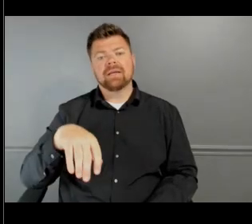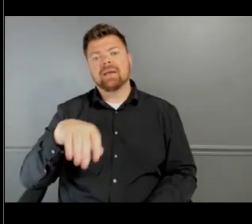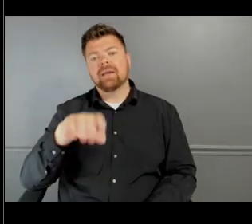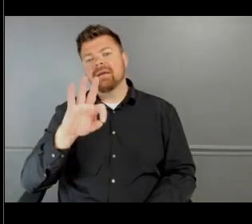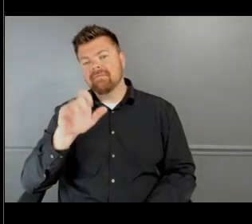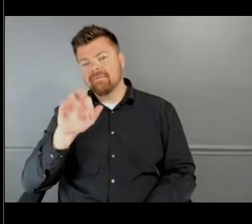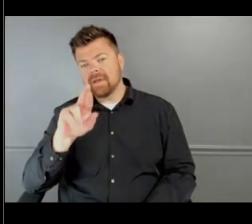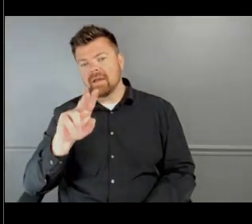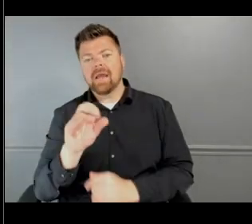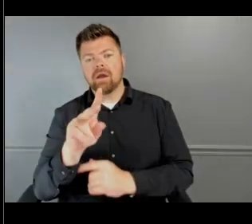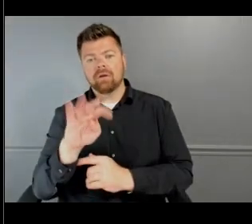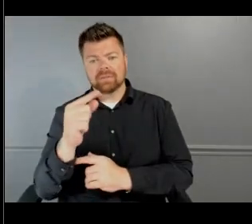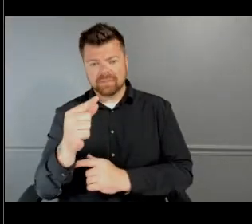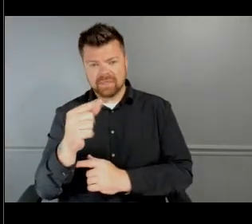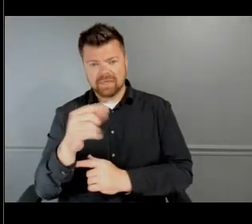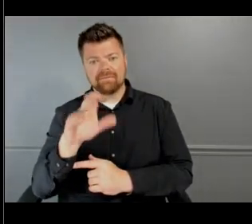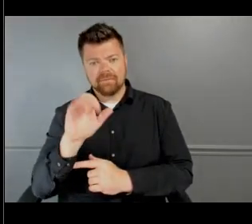fairhousingfirst@hud.gov.